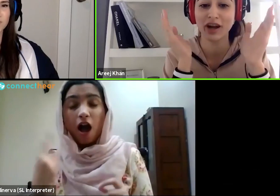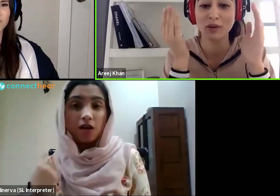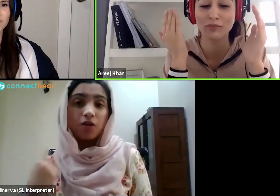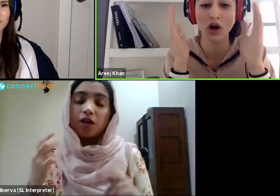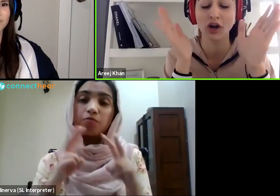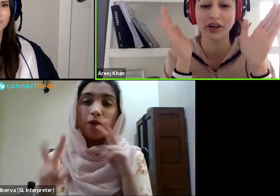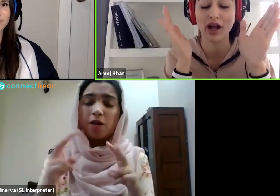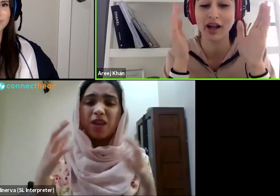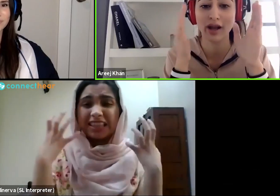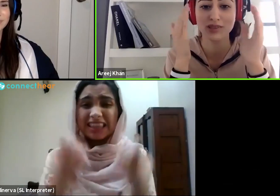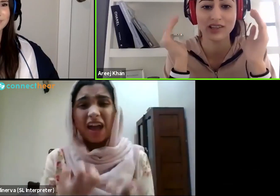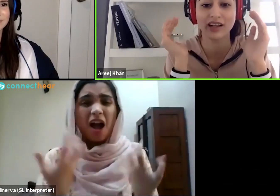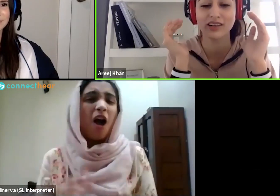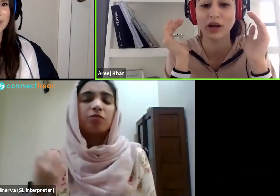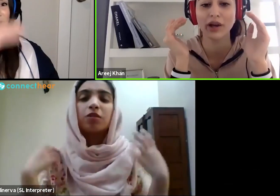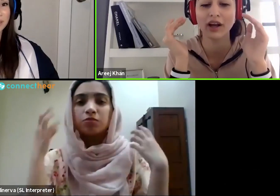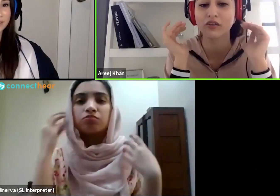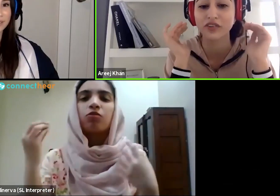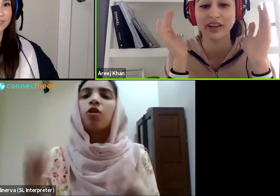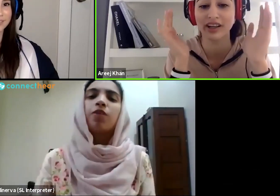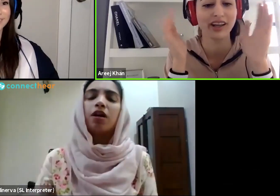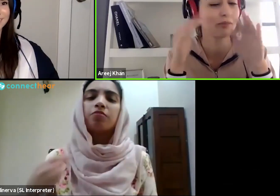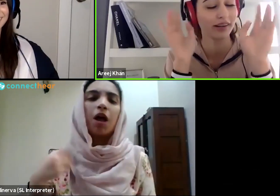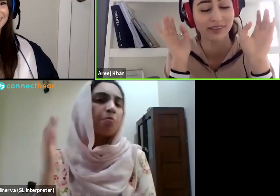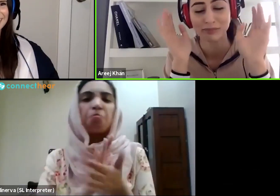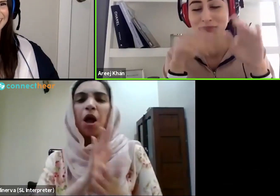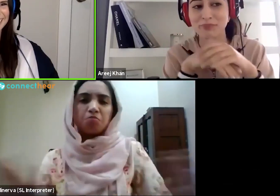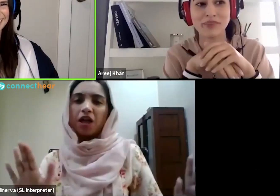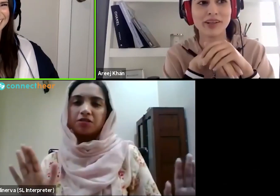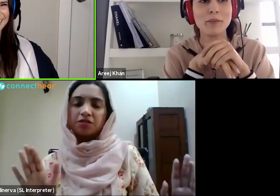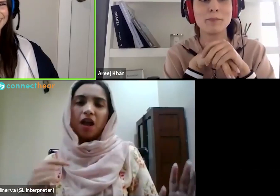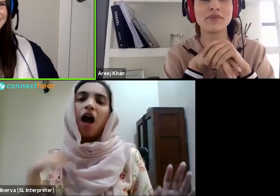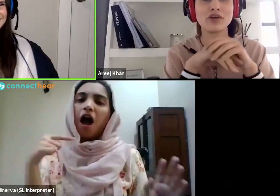hear, I'm gone. I'm disconnected now and I can't reconnect. I'm done.